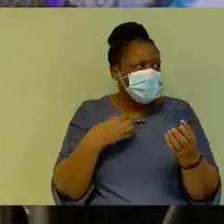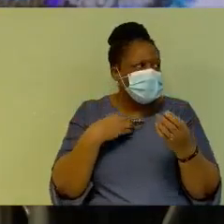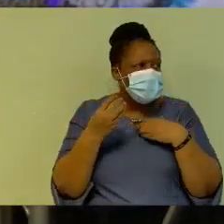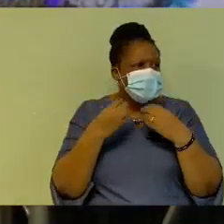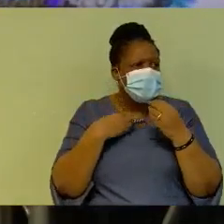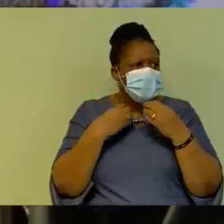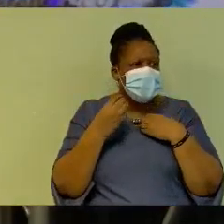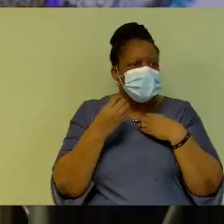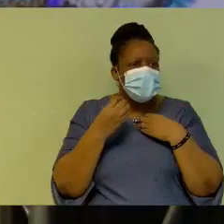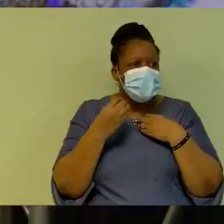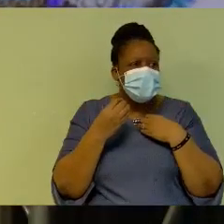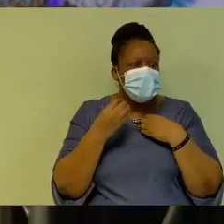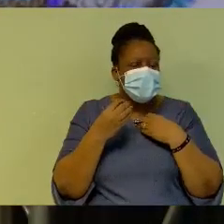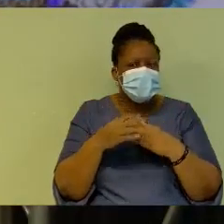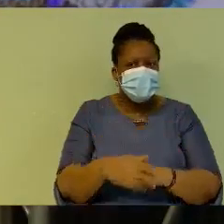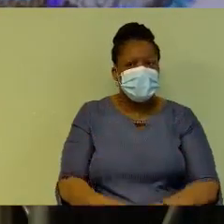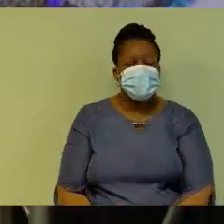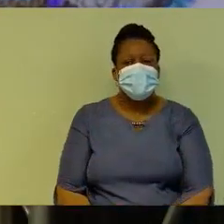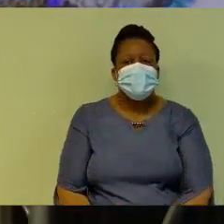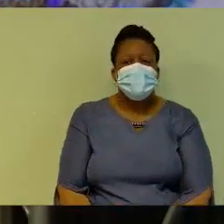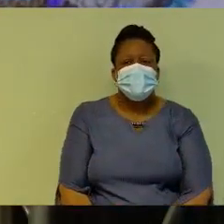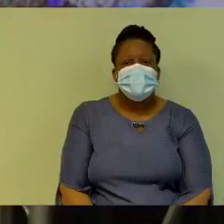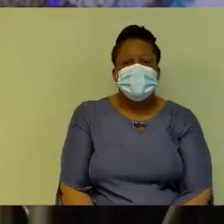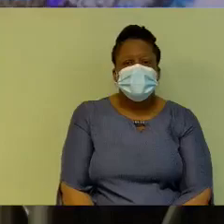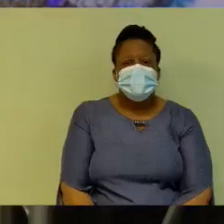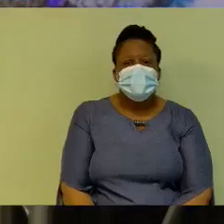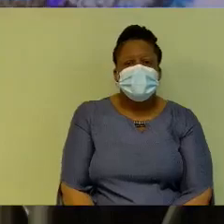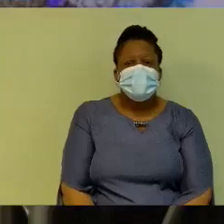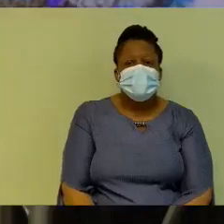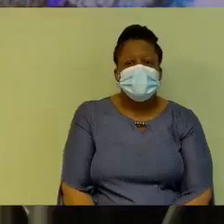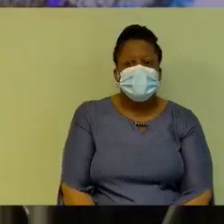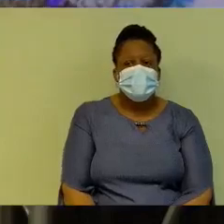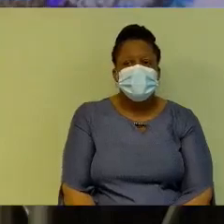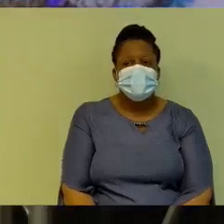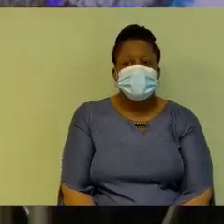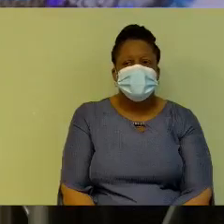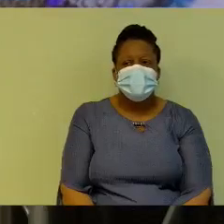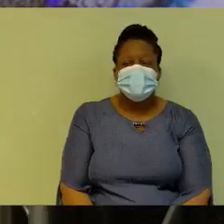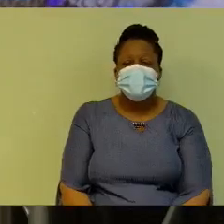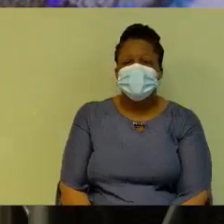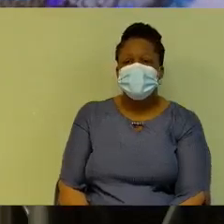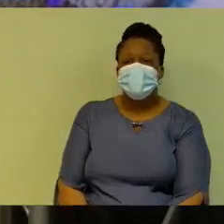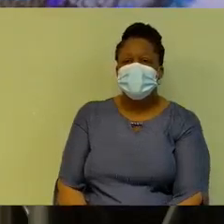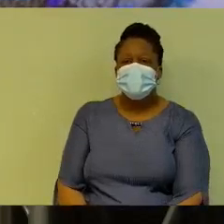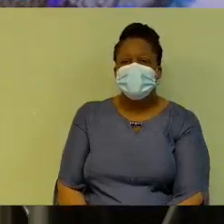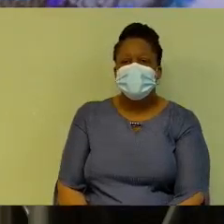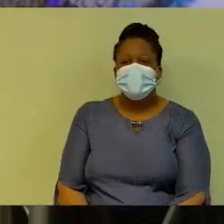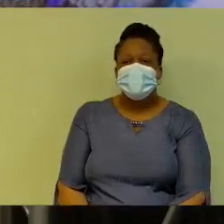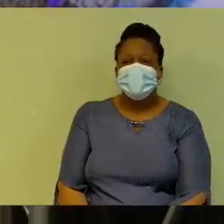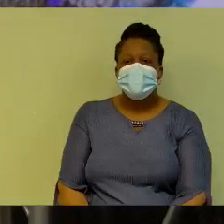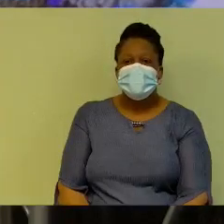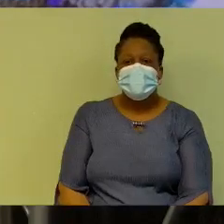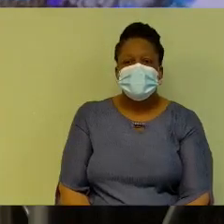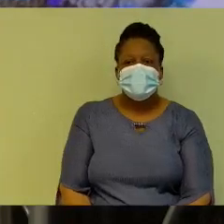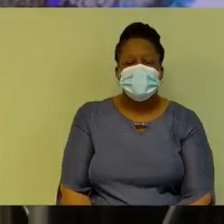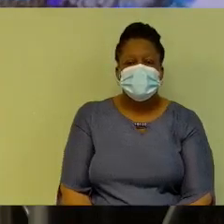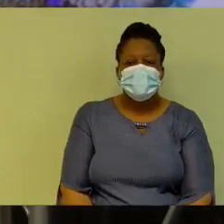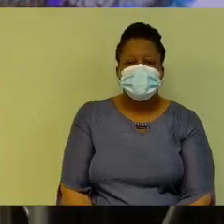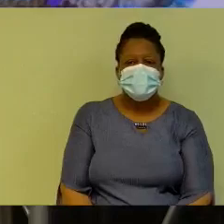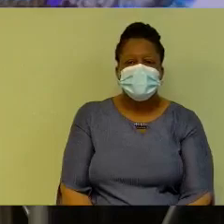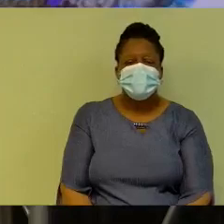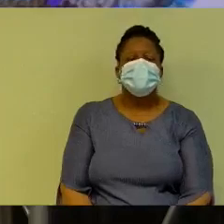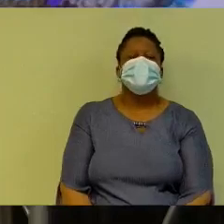Thank you for that question. Now, prior to the current state of emergency, masks were prohibited under the Small Charges